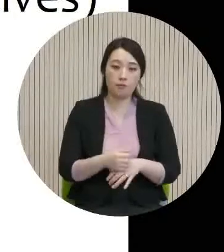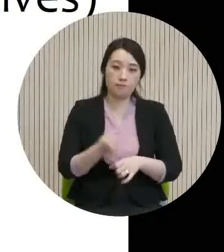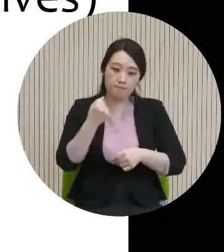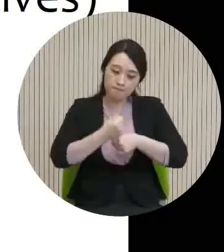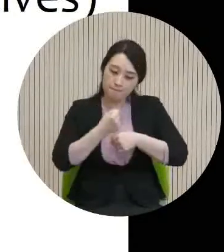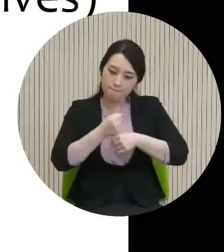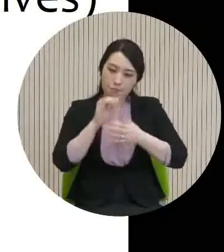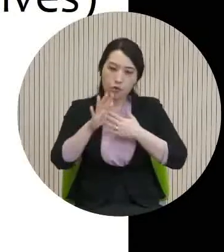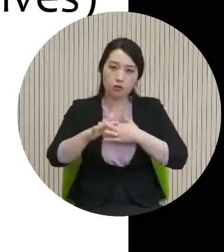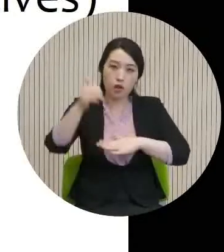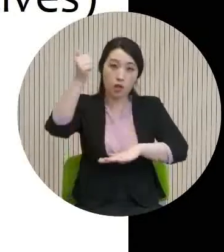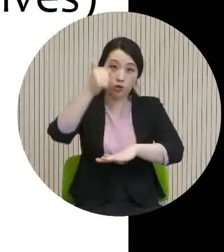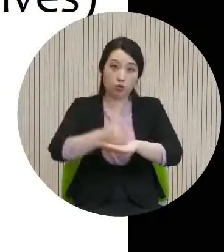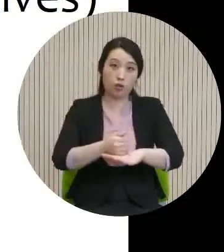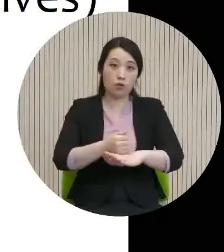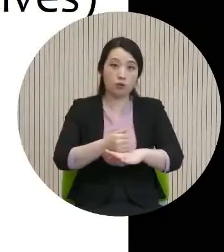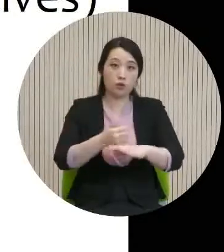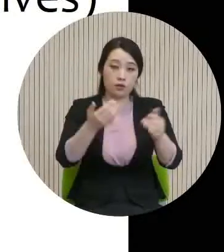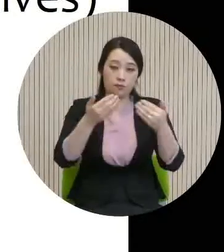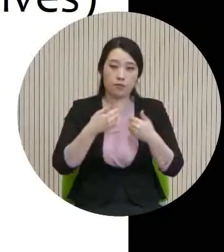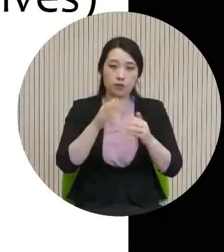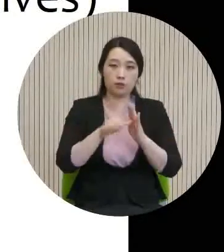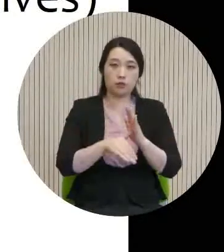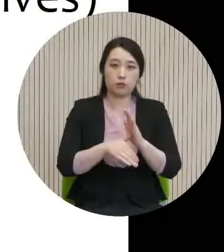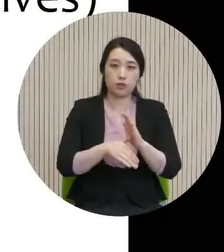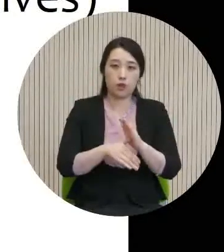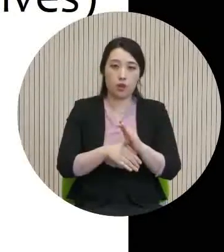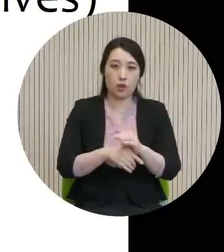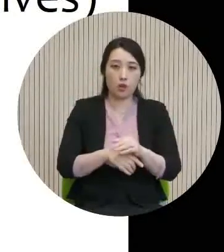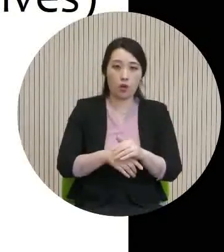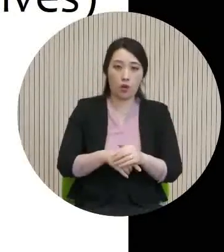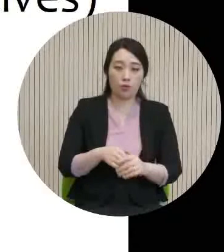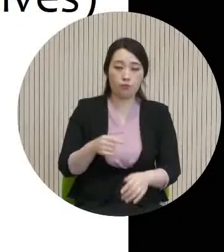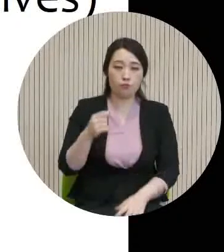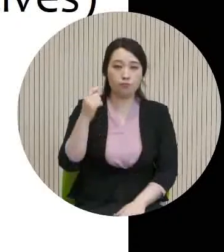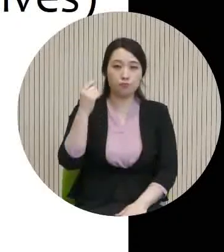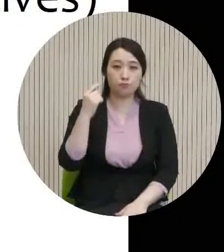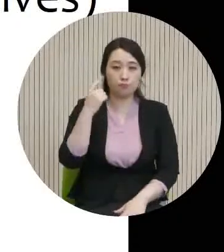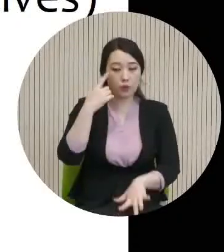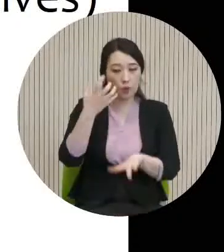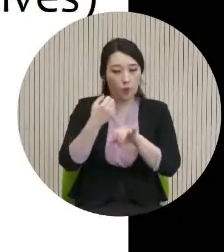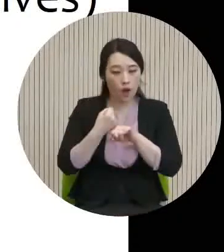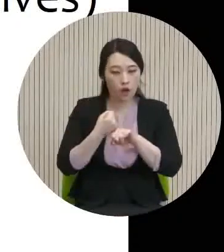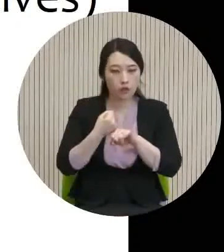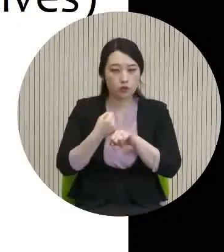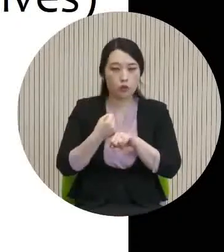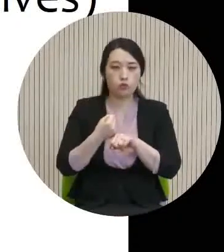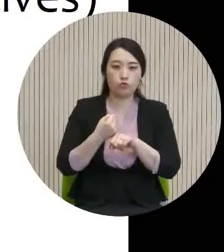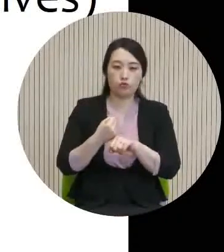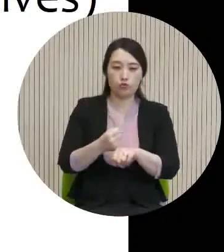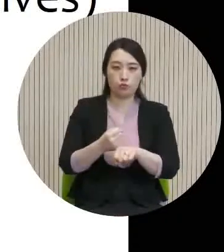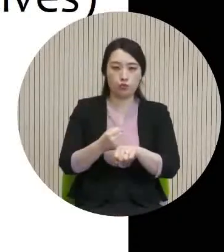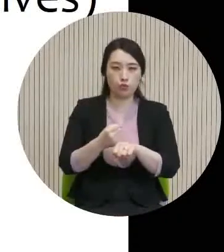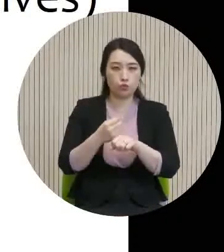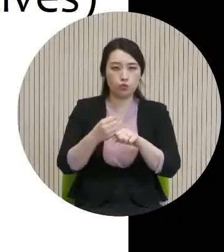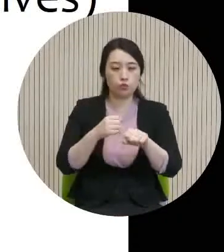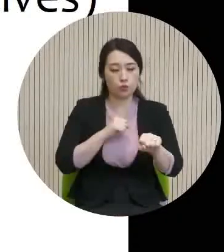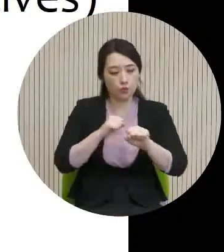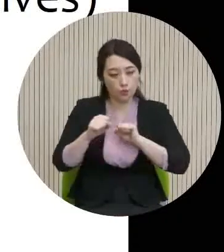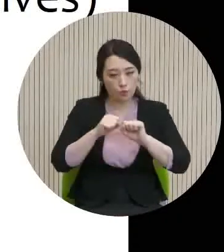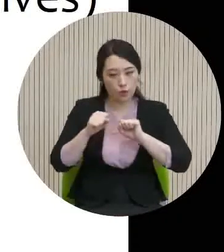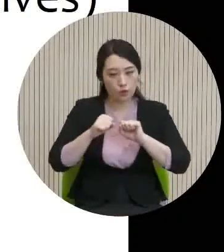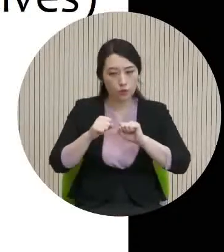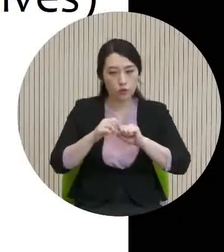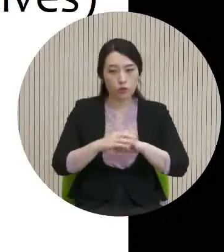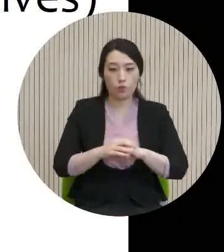studies, science will progress, industries will develop, jobs will be created, and so